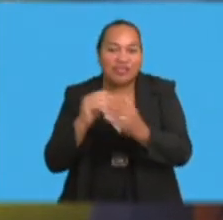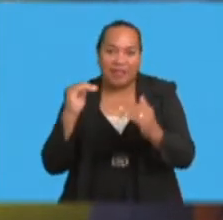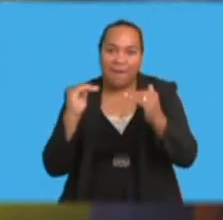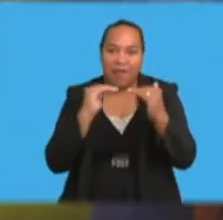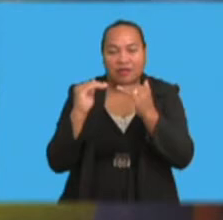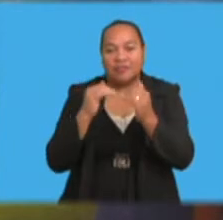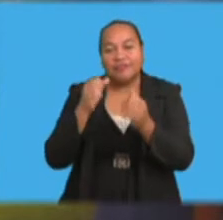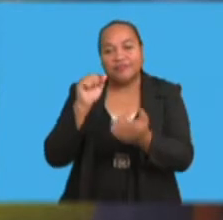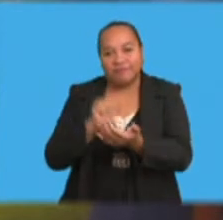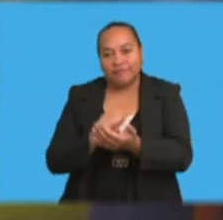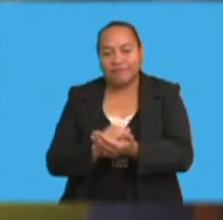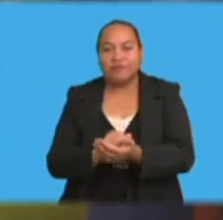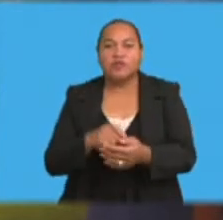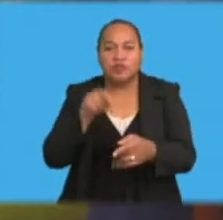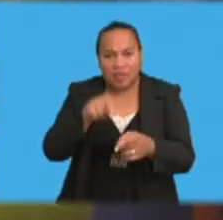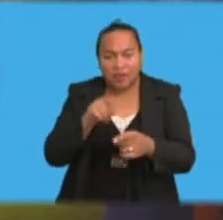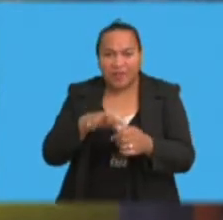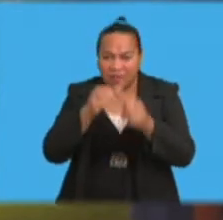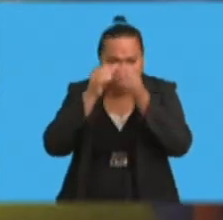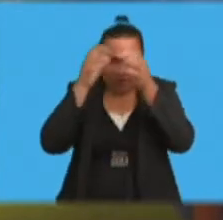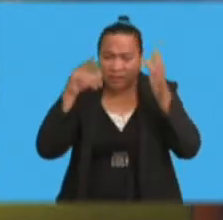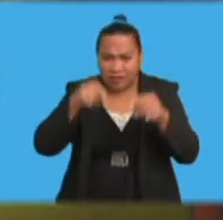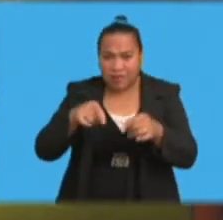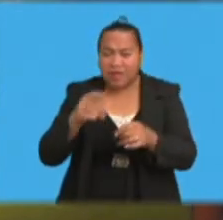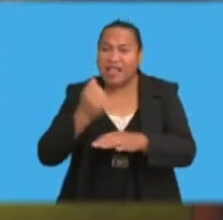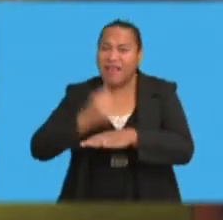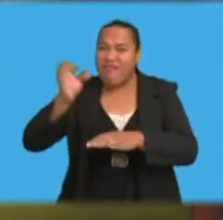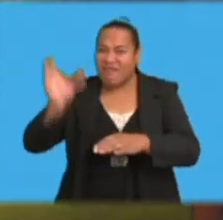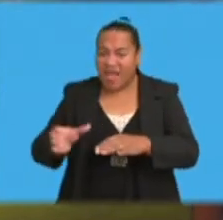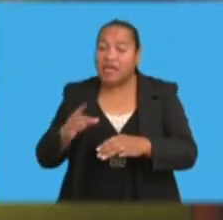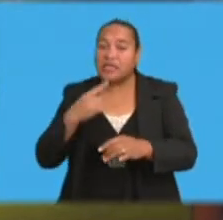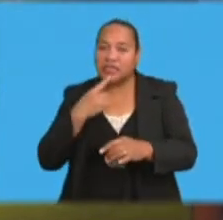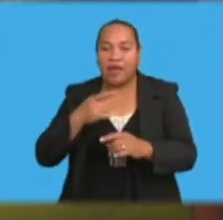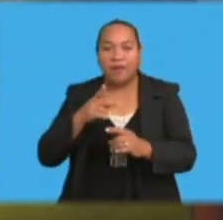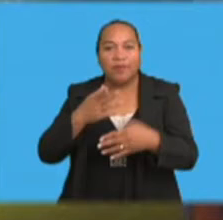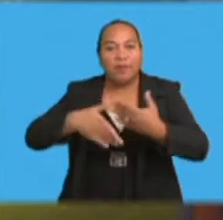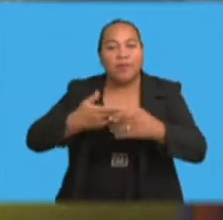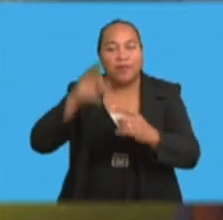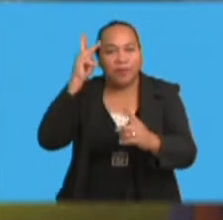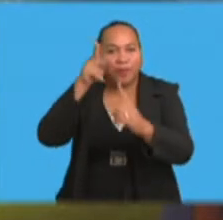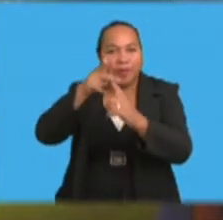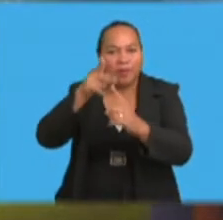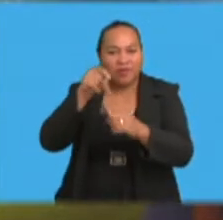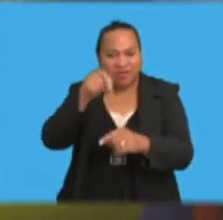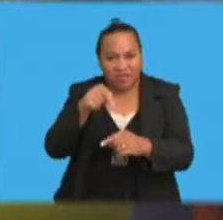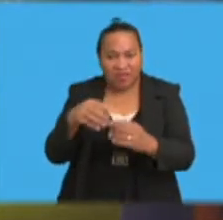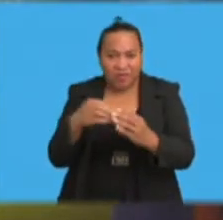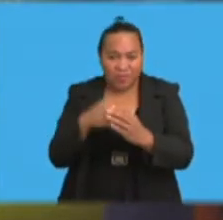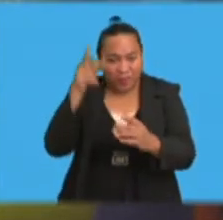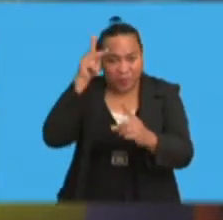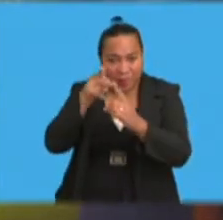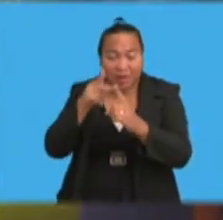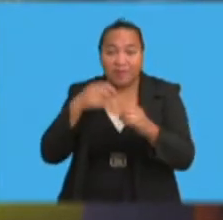Speaker, a renowned and acclaimed central bank governor once aptly described the purpose and importance of the central bank by saying,